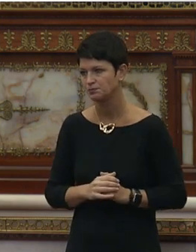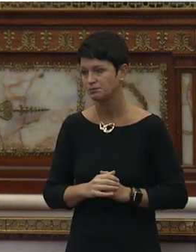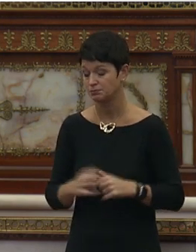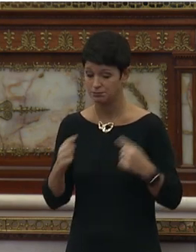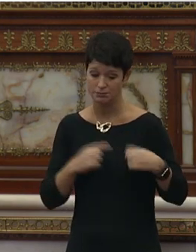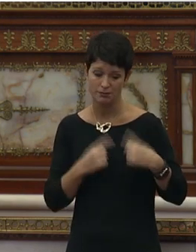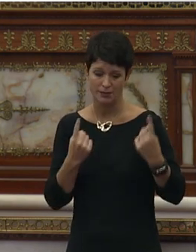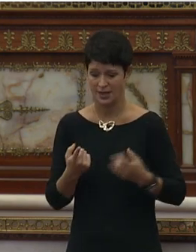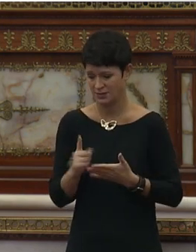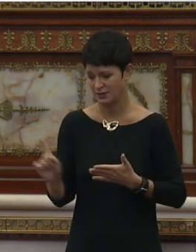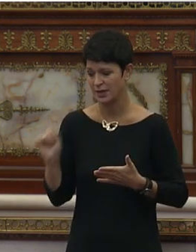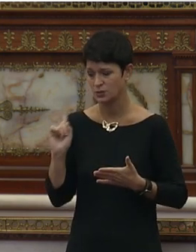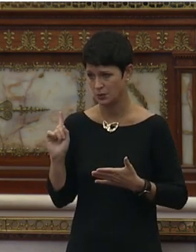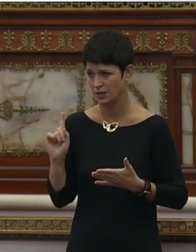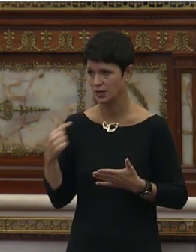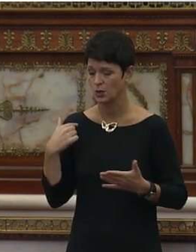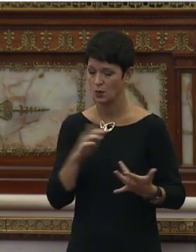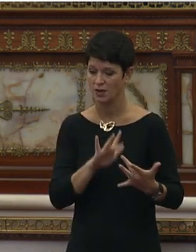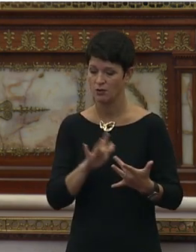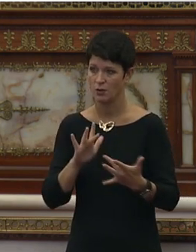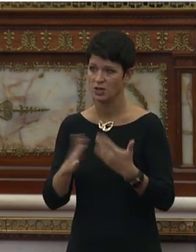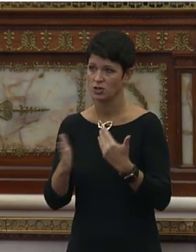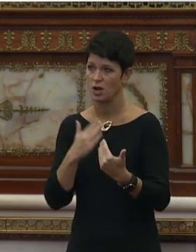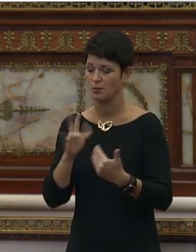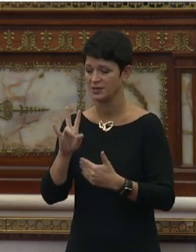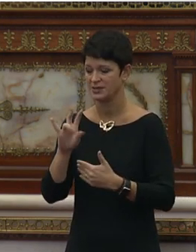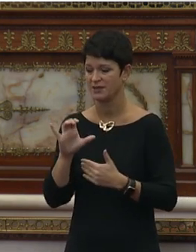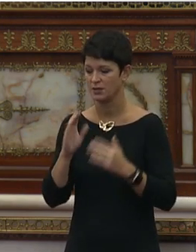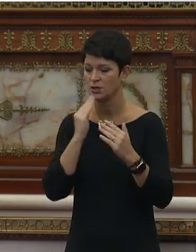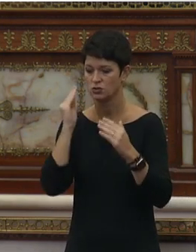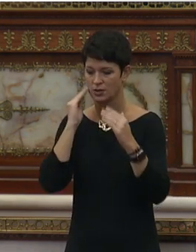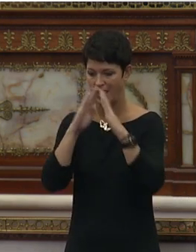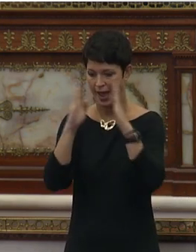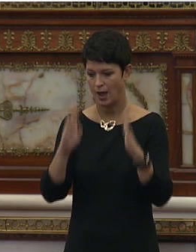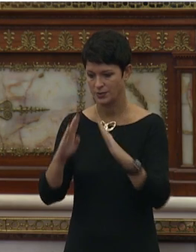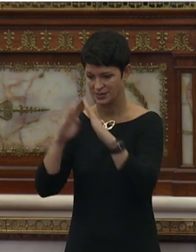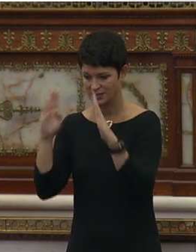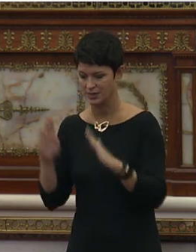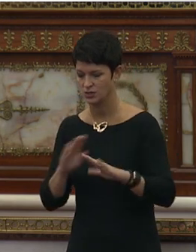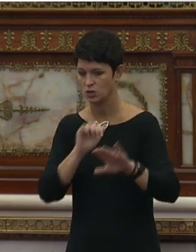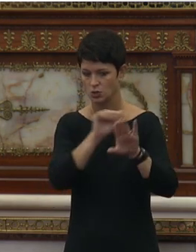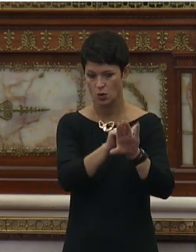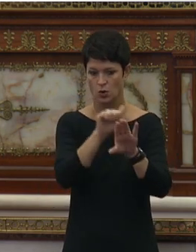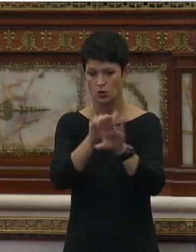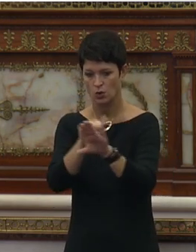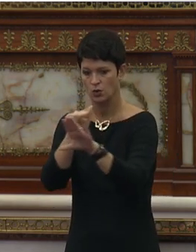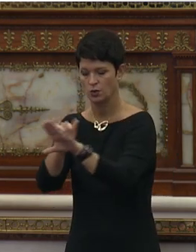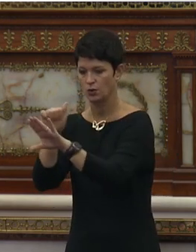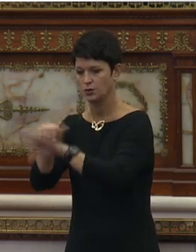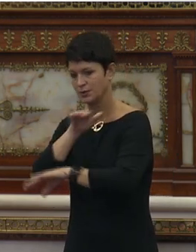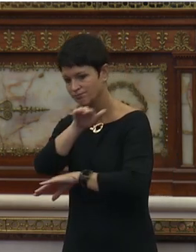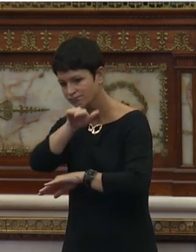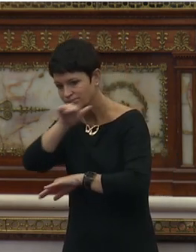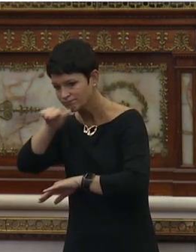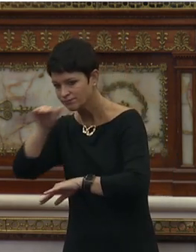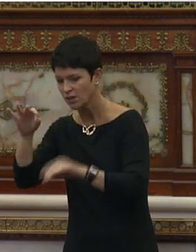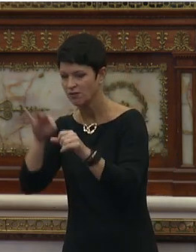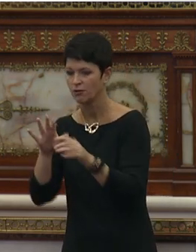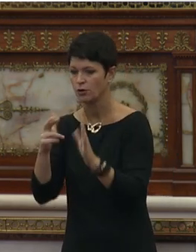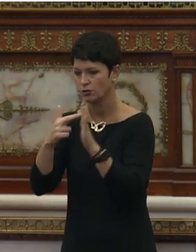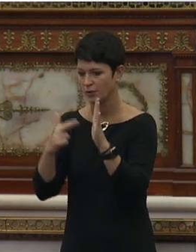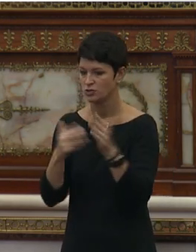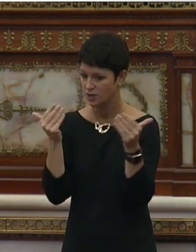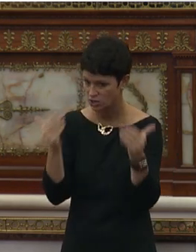of last week, we've reached almost 700 households by going door to door, letting people know about voter